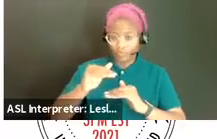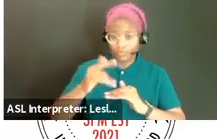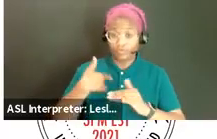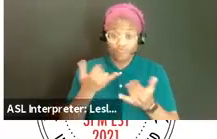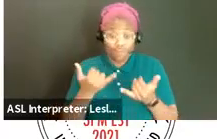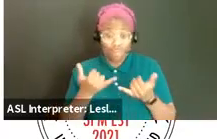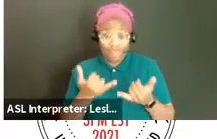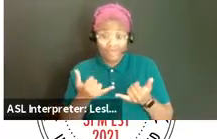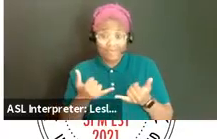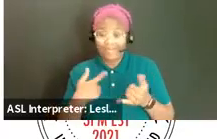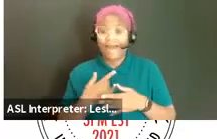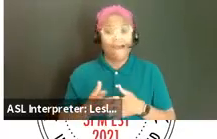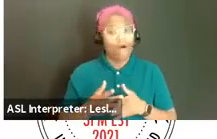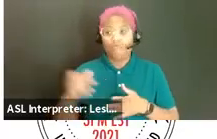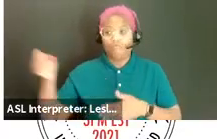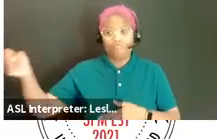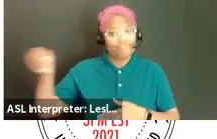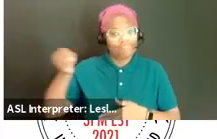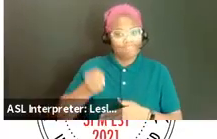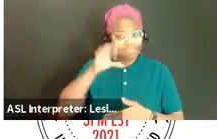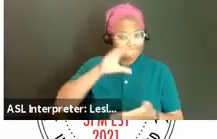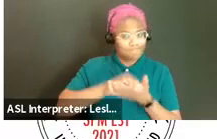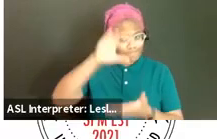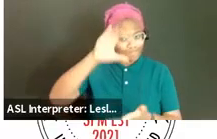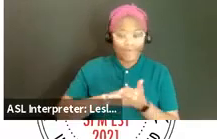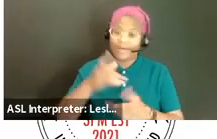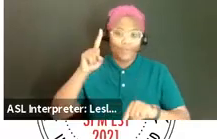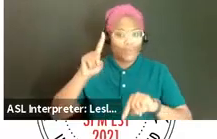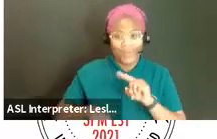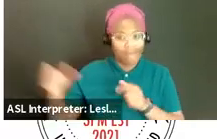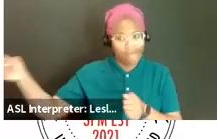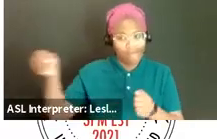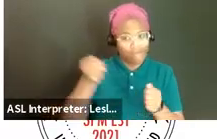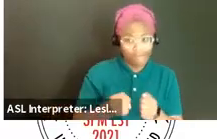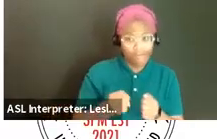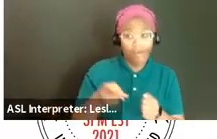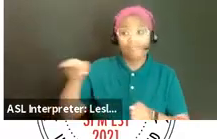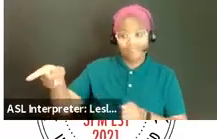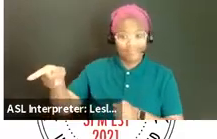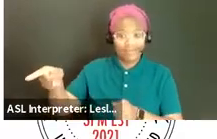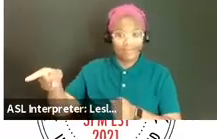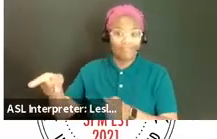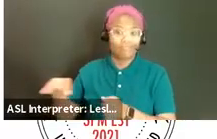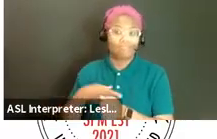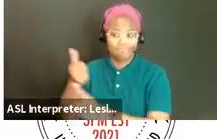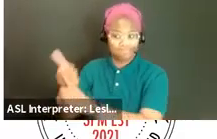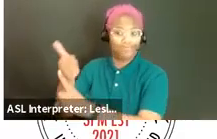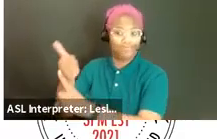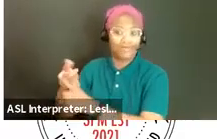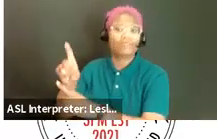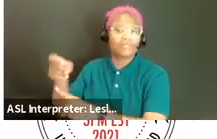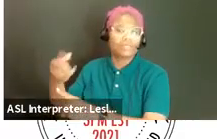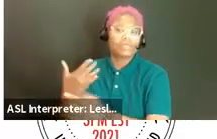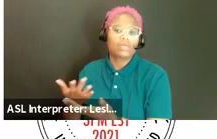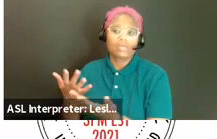the spouse to come with. So the spouse would independently need to meet the national interest exception standard, or if